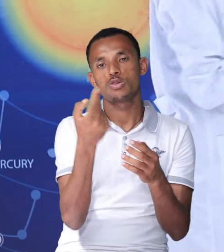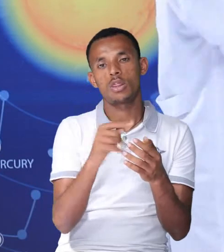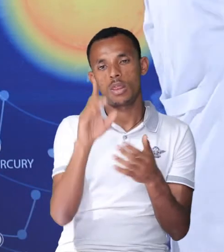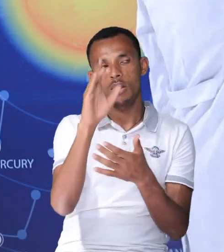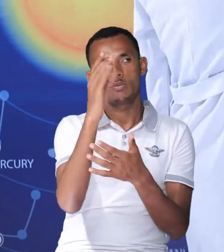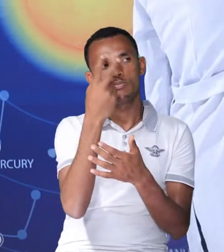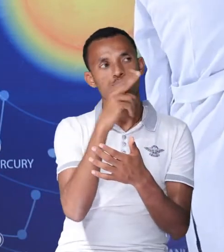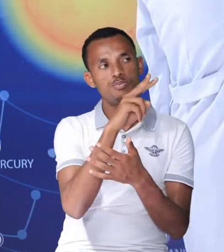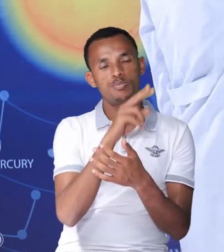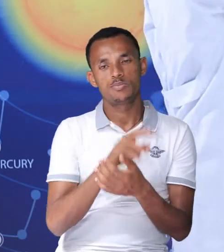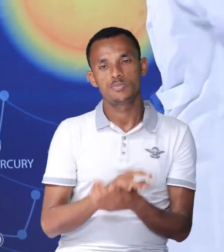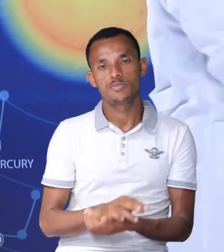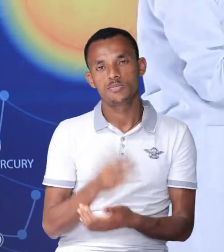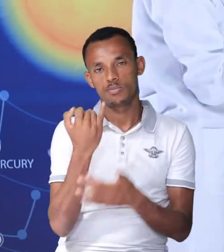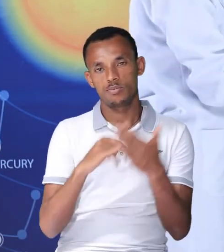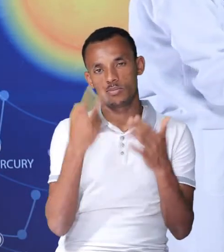okay?